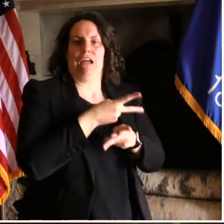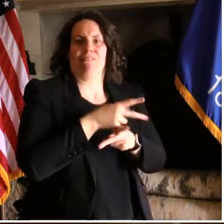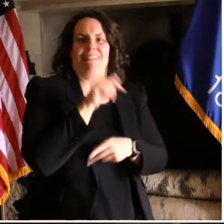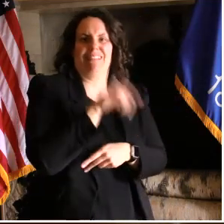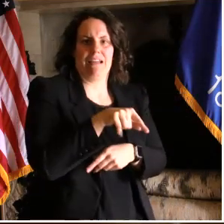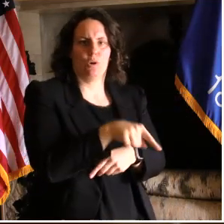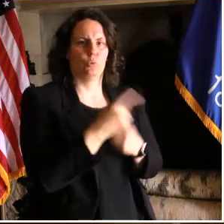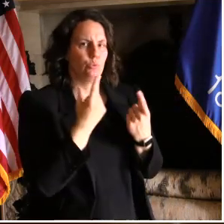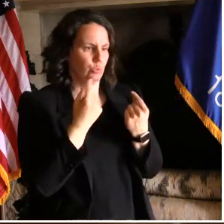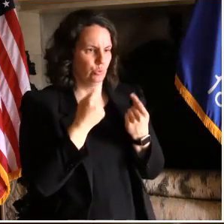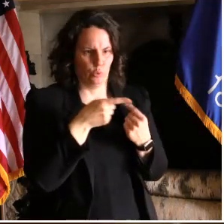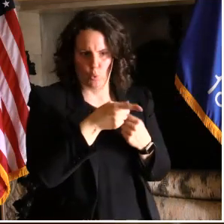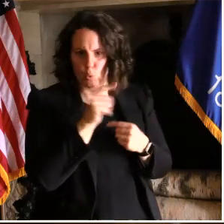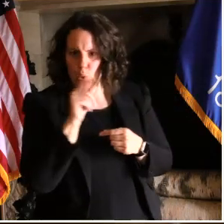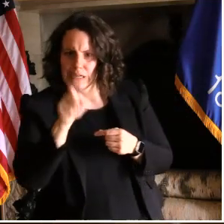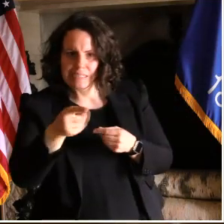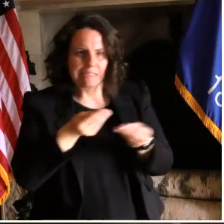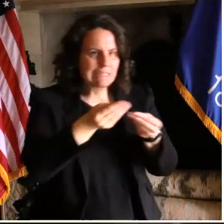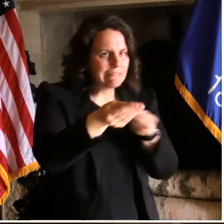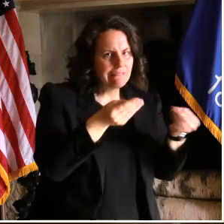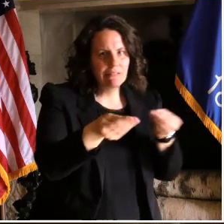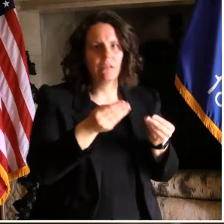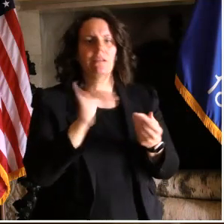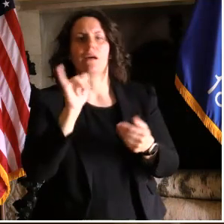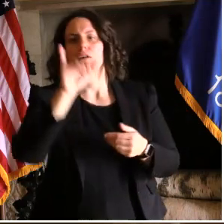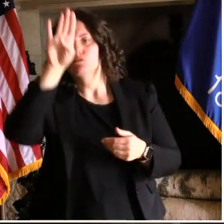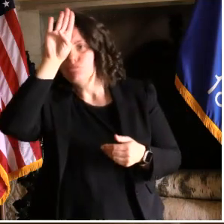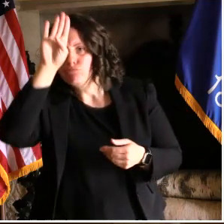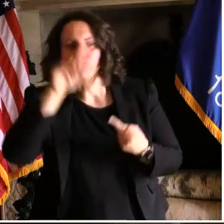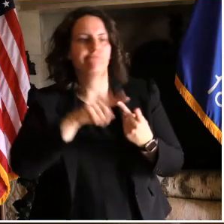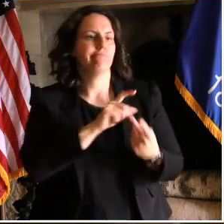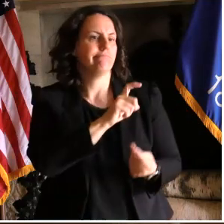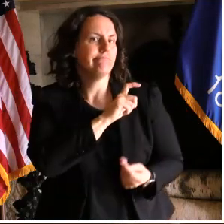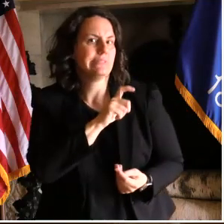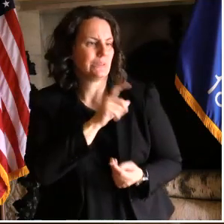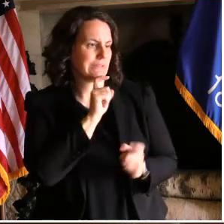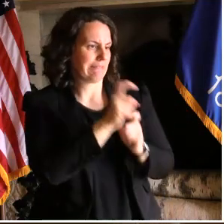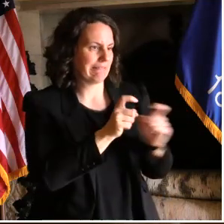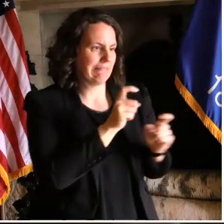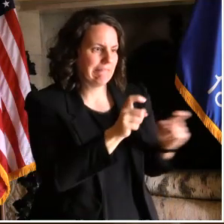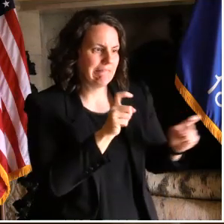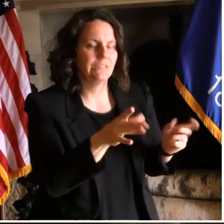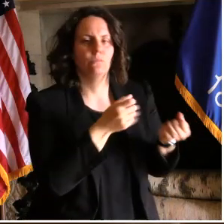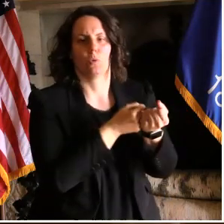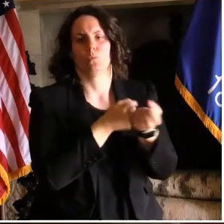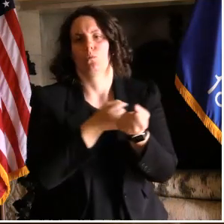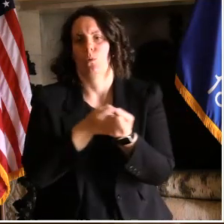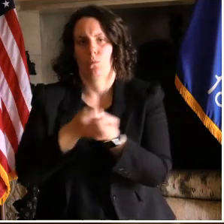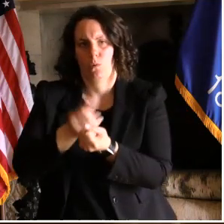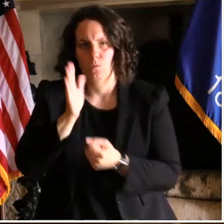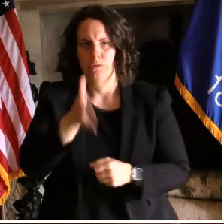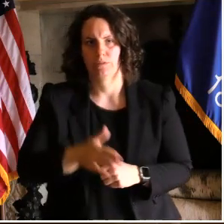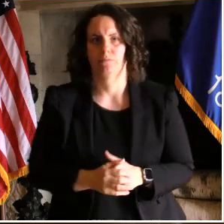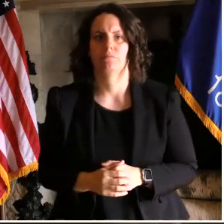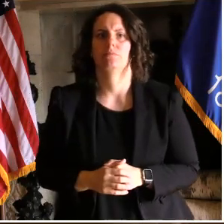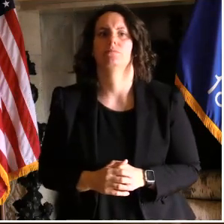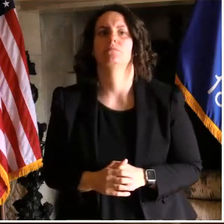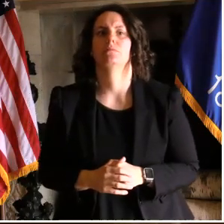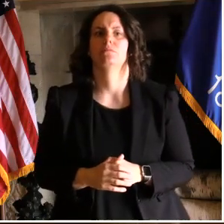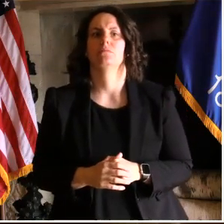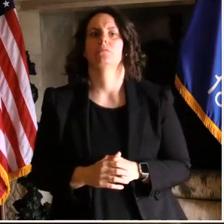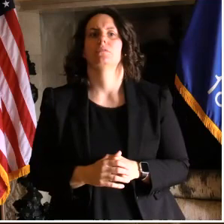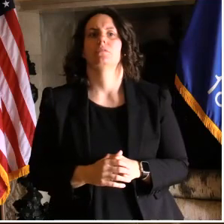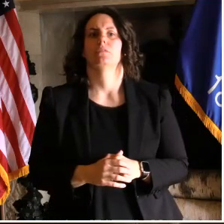to the first responders and medical folks that need them the most. Some of the items that we're particularly interested in are the